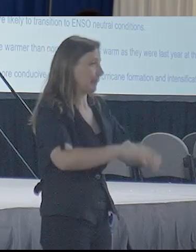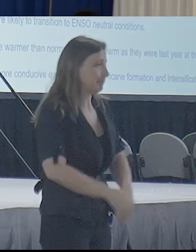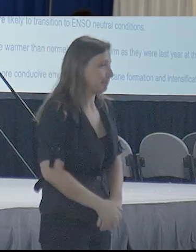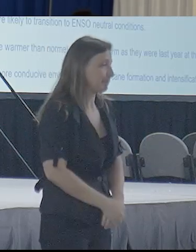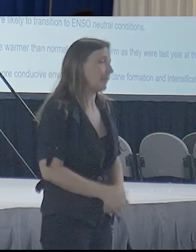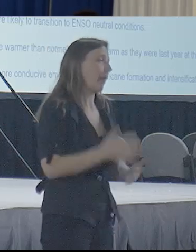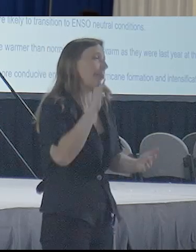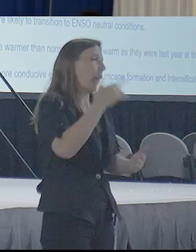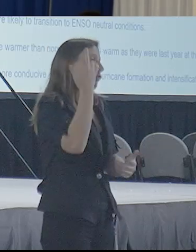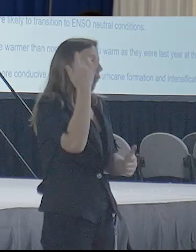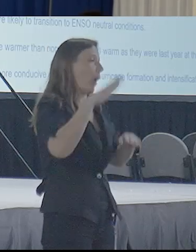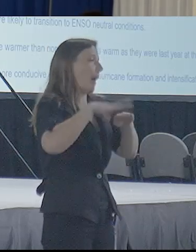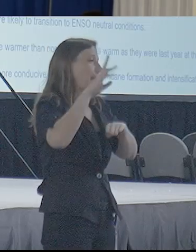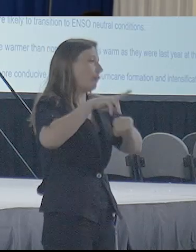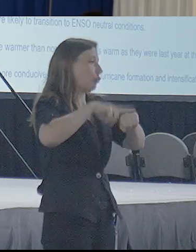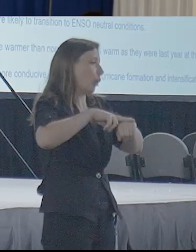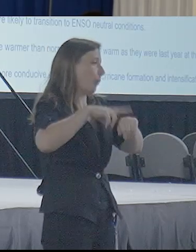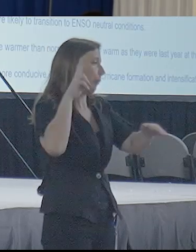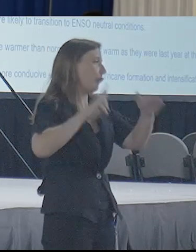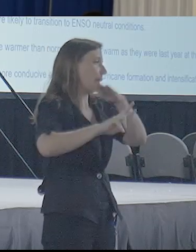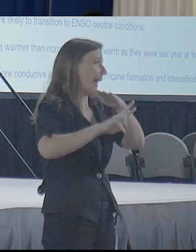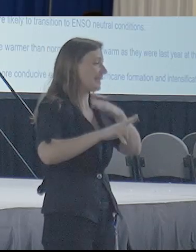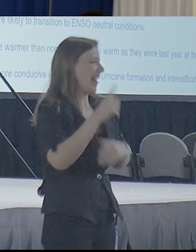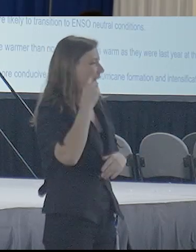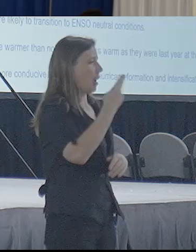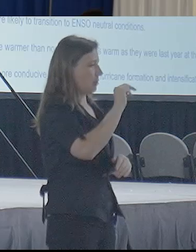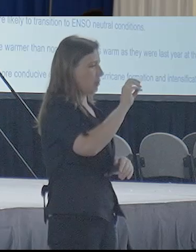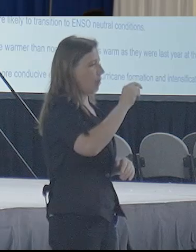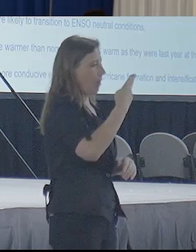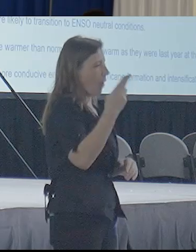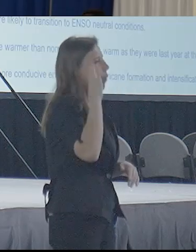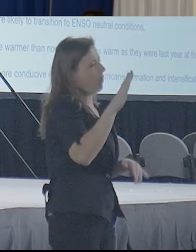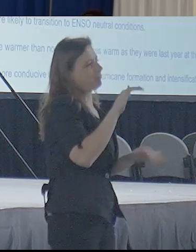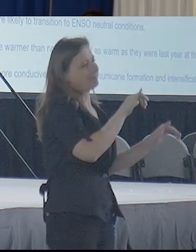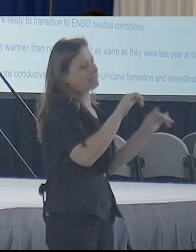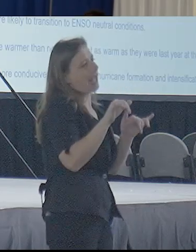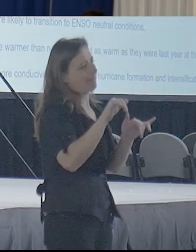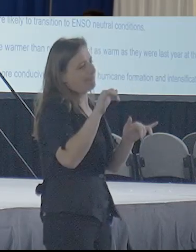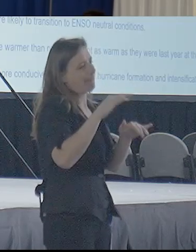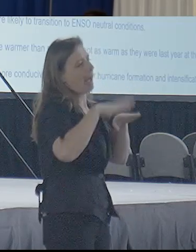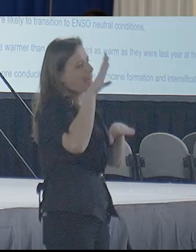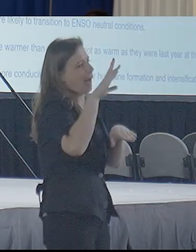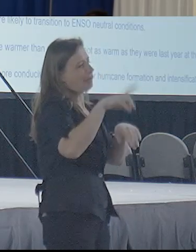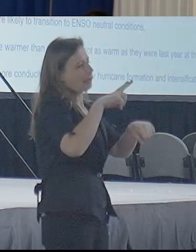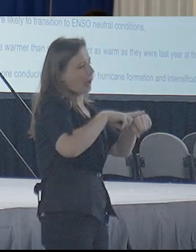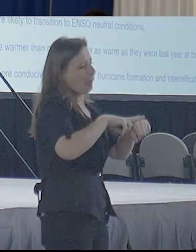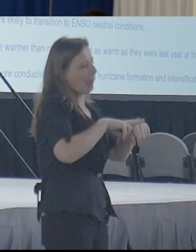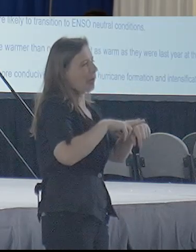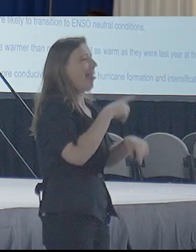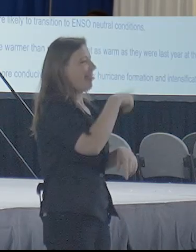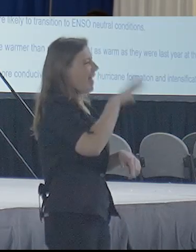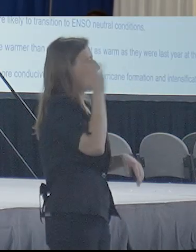normal forecast. And I think you will see NOAA also have an above normal forecast this year as well. They'll put a range on the